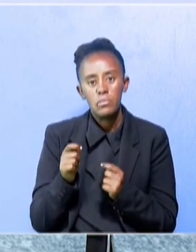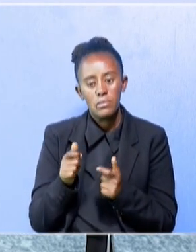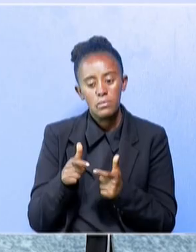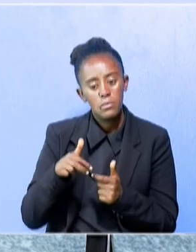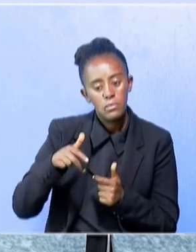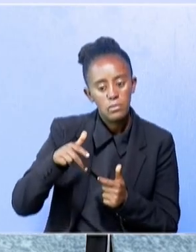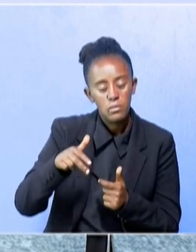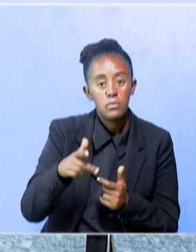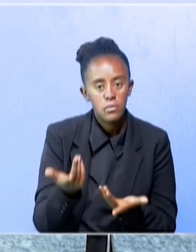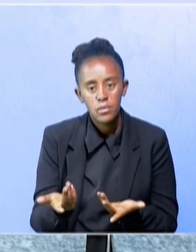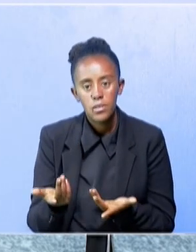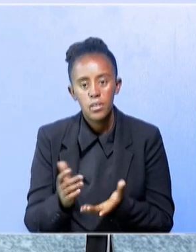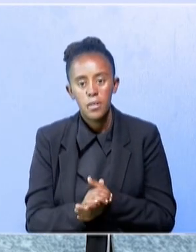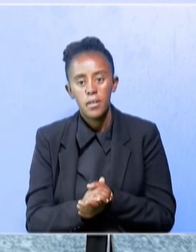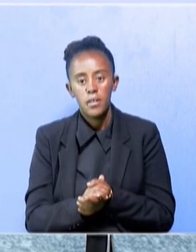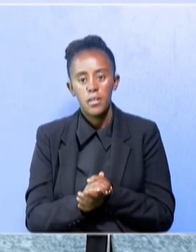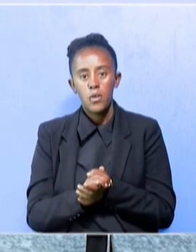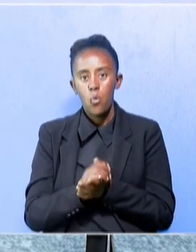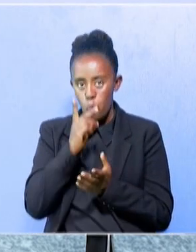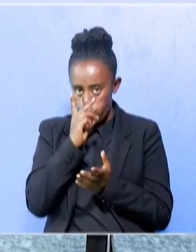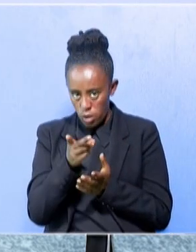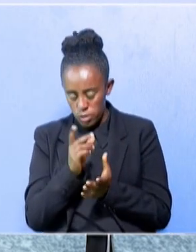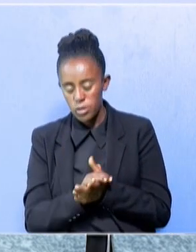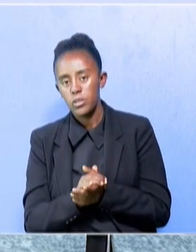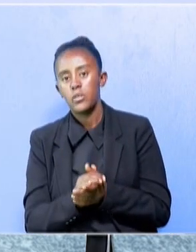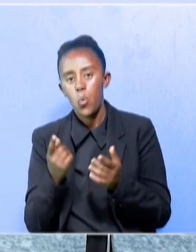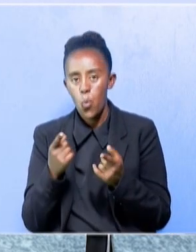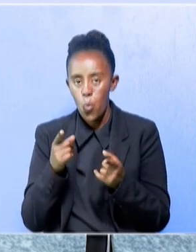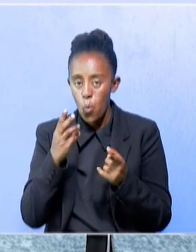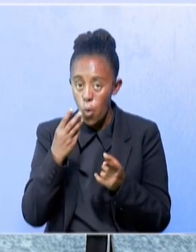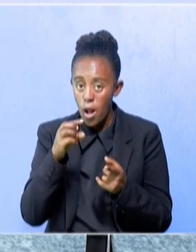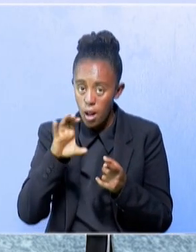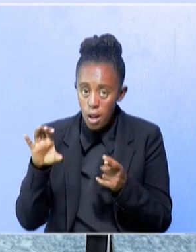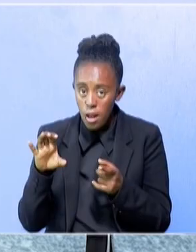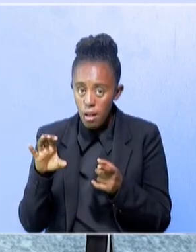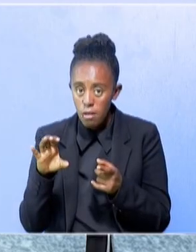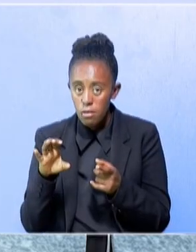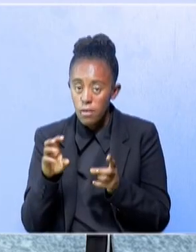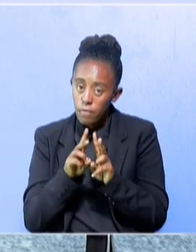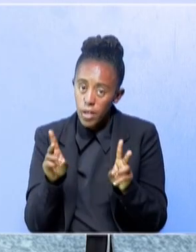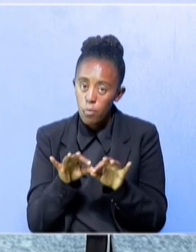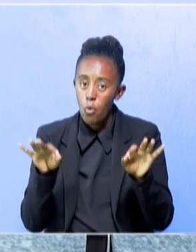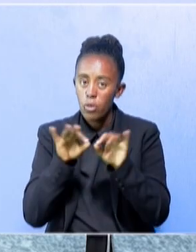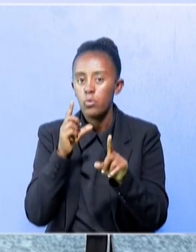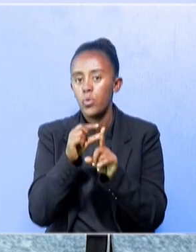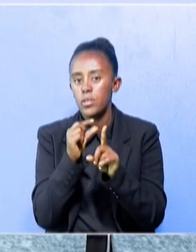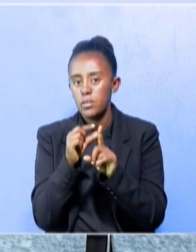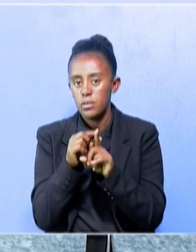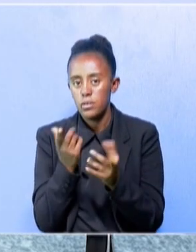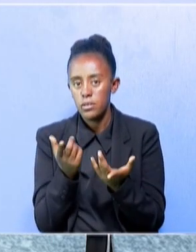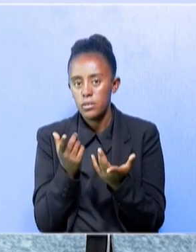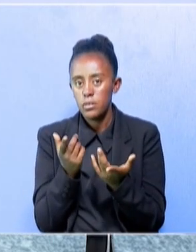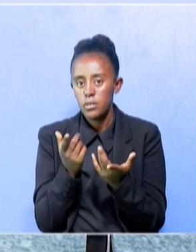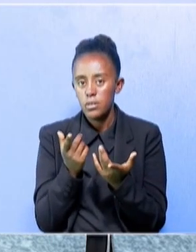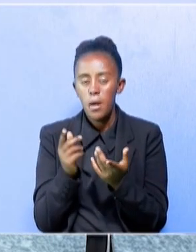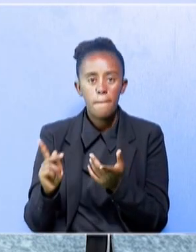This is what I mean that. Then, watch, while, and when are very important words in order to make